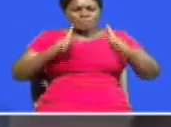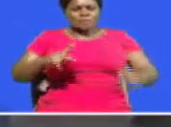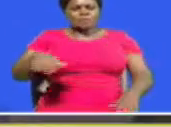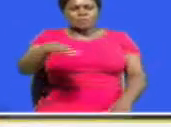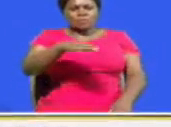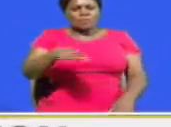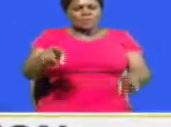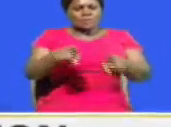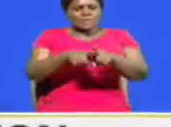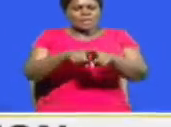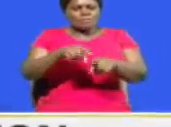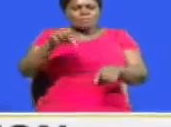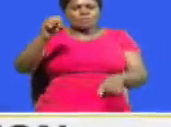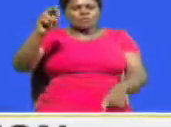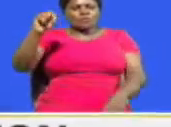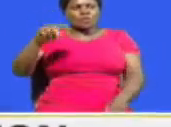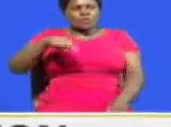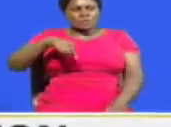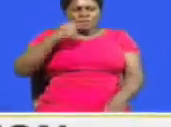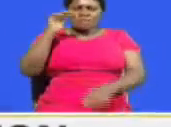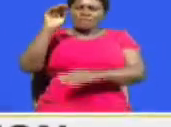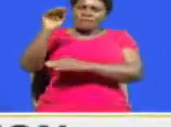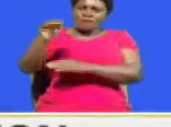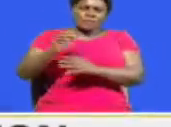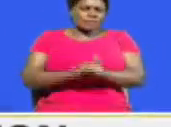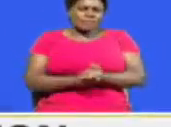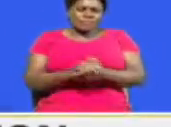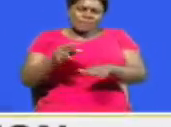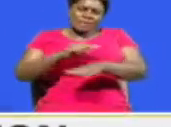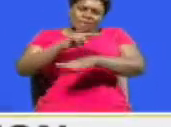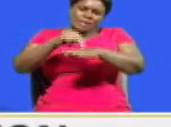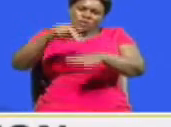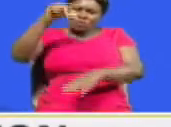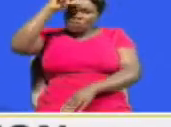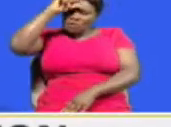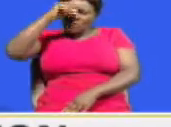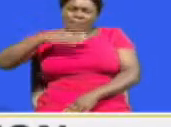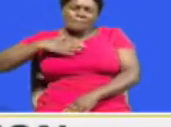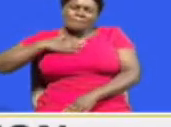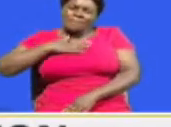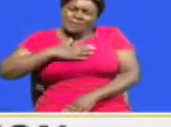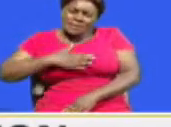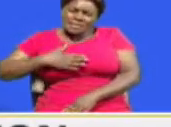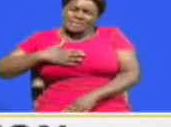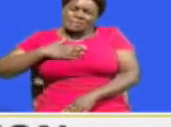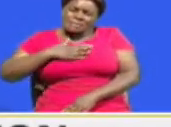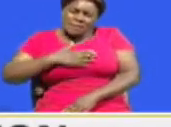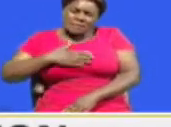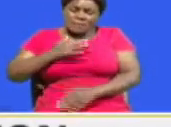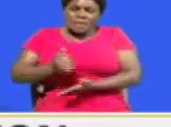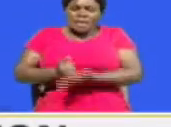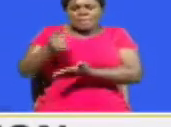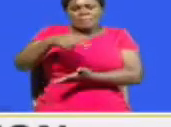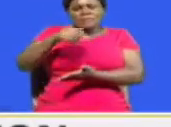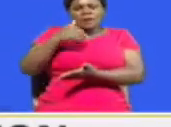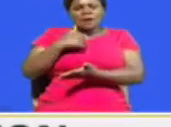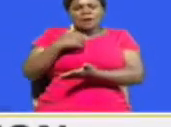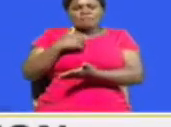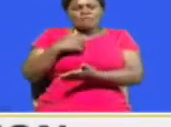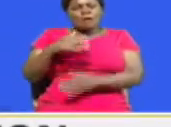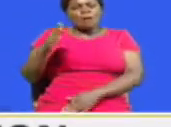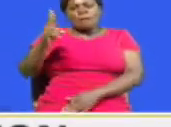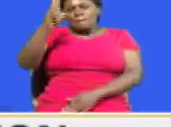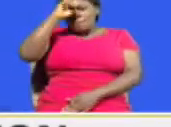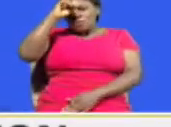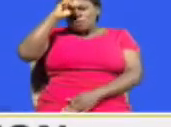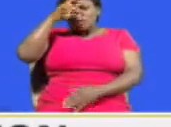way we've been in Sondu. We are requesting the national government kindly please help us have a police